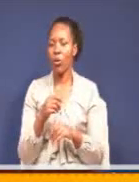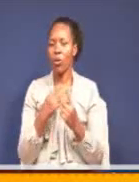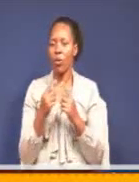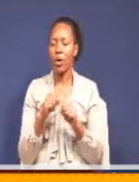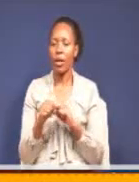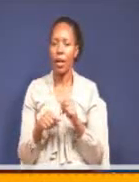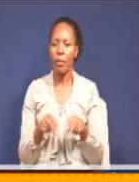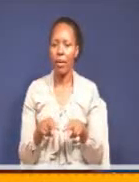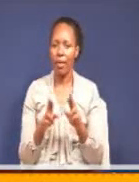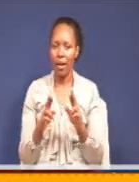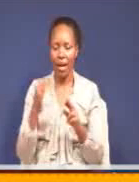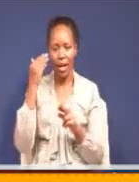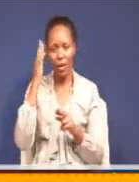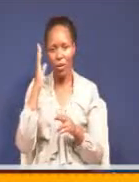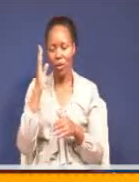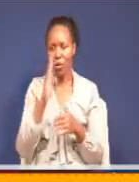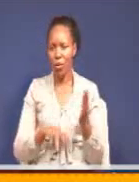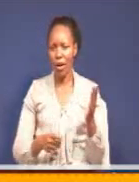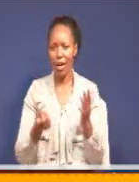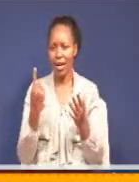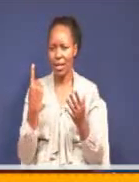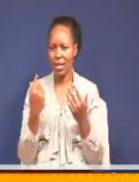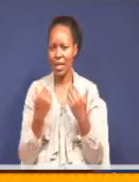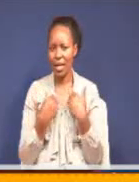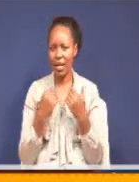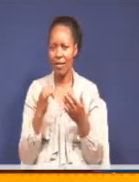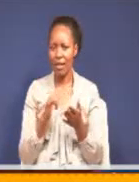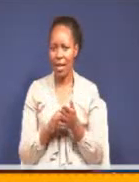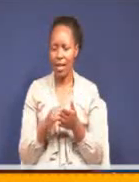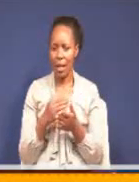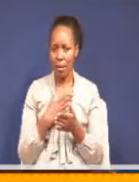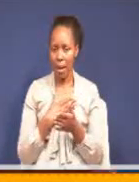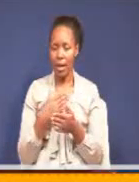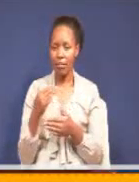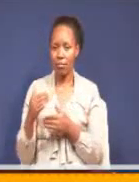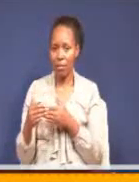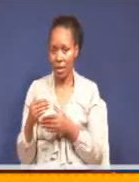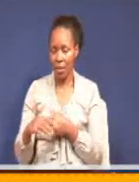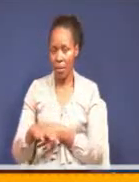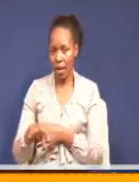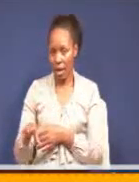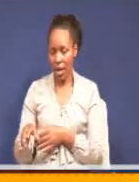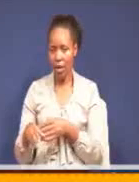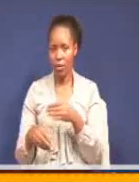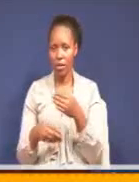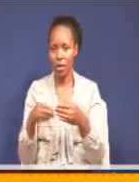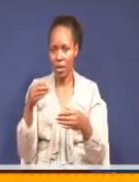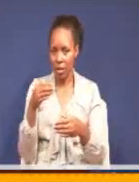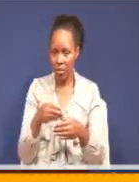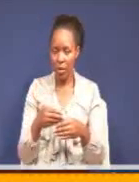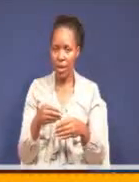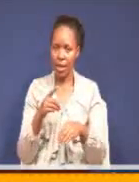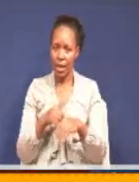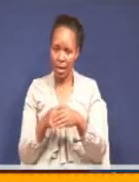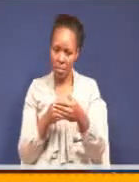know what logic is there that a road is constructed from my neighboring county when it reaches the border to Tharaka constituency,